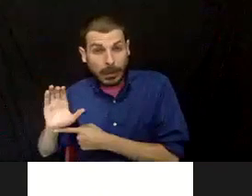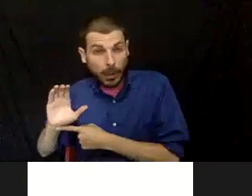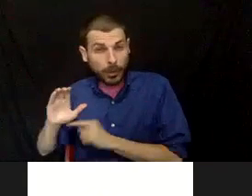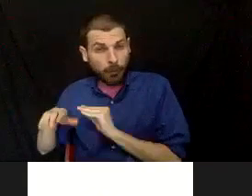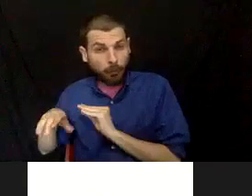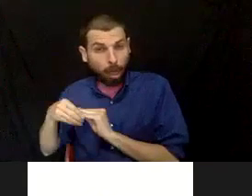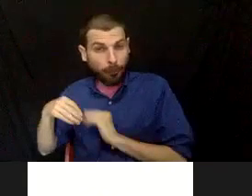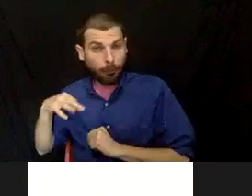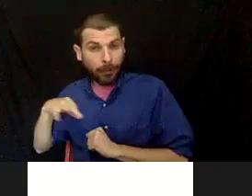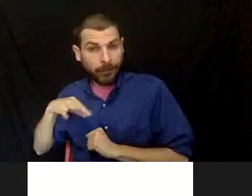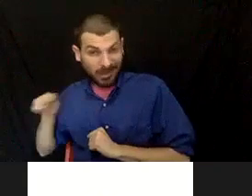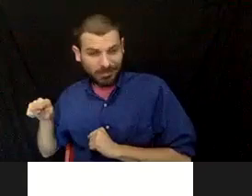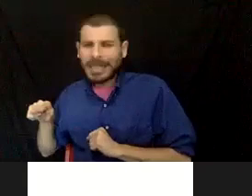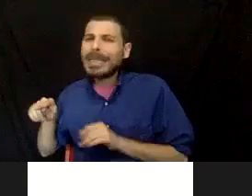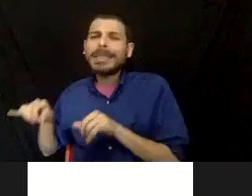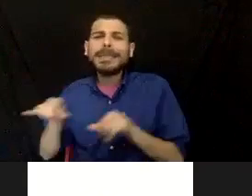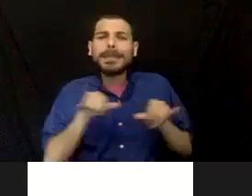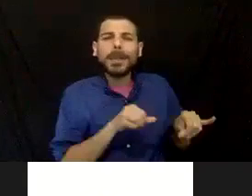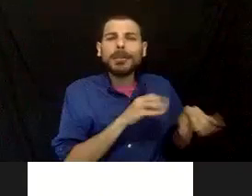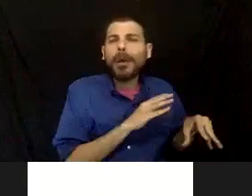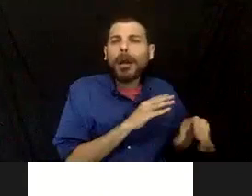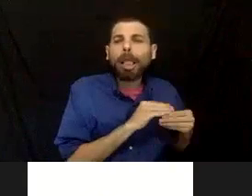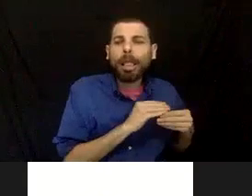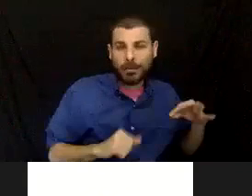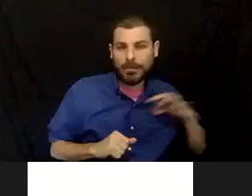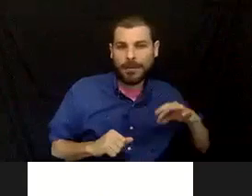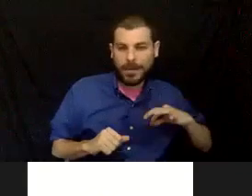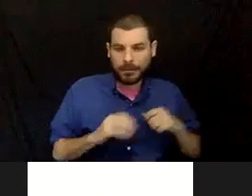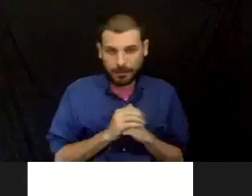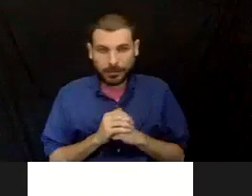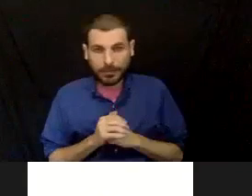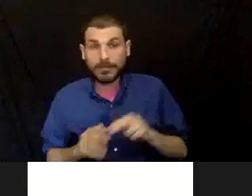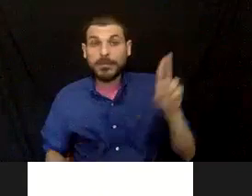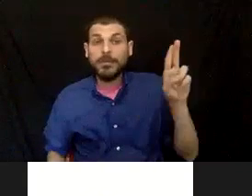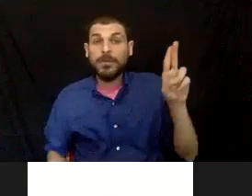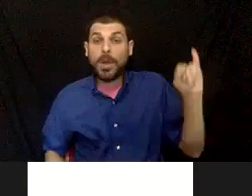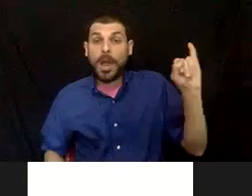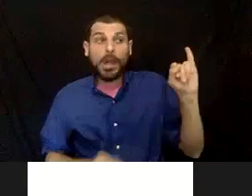is when your regular